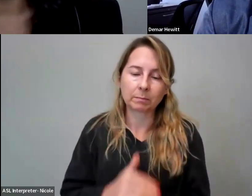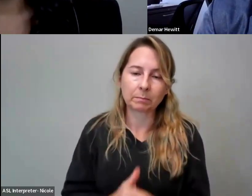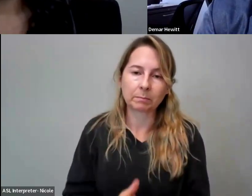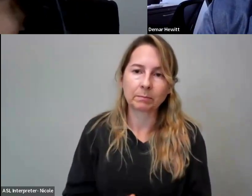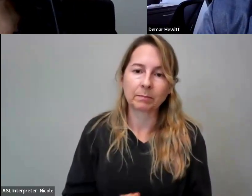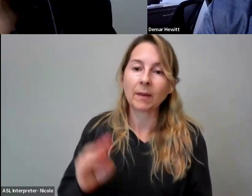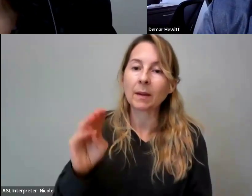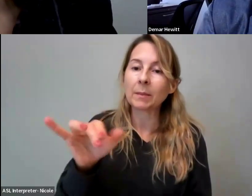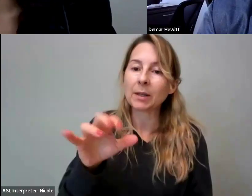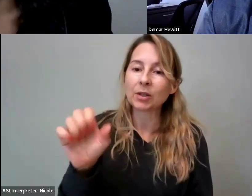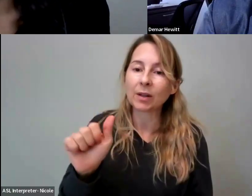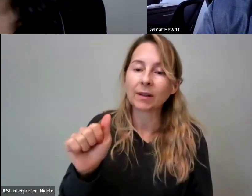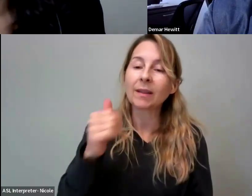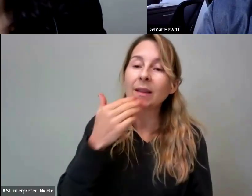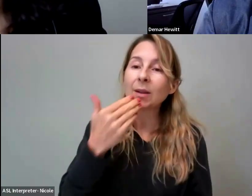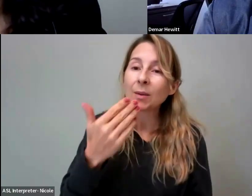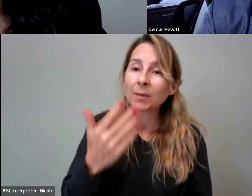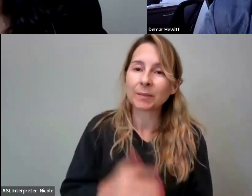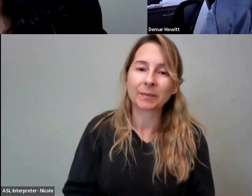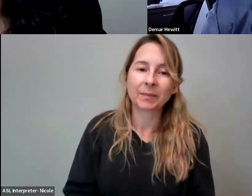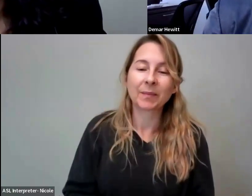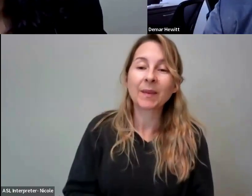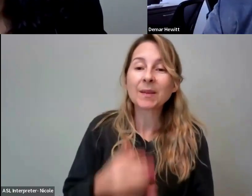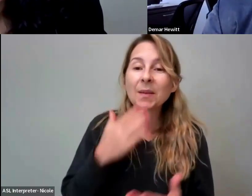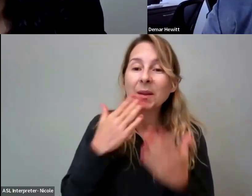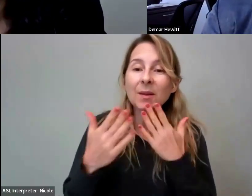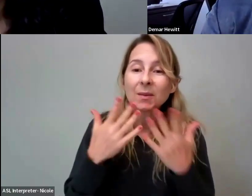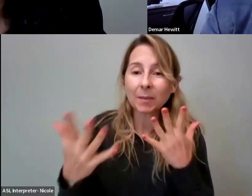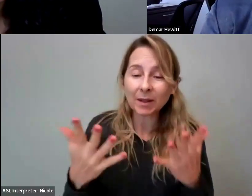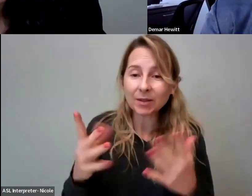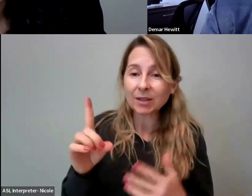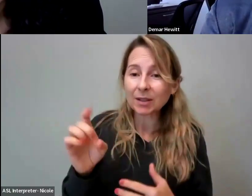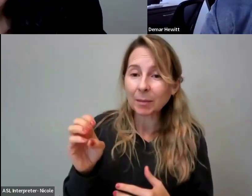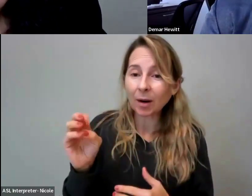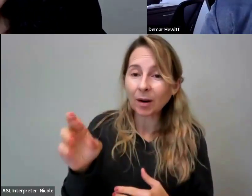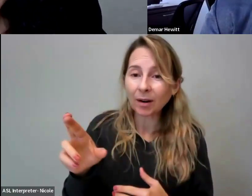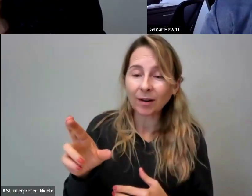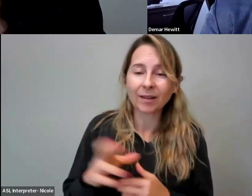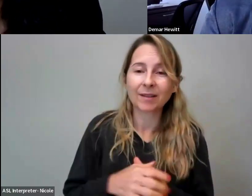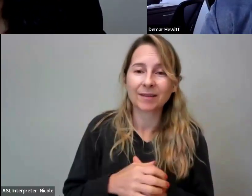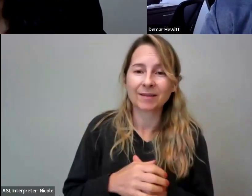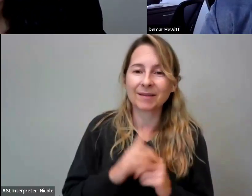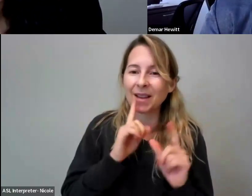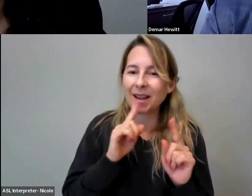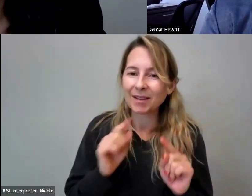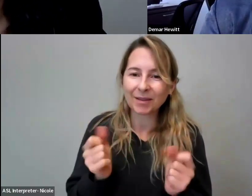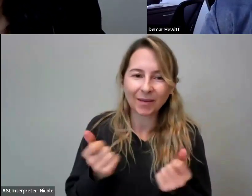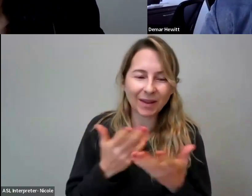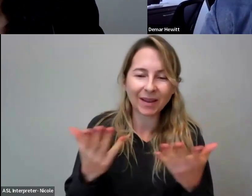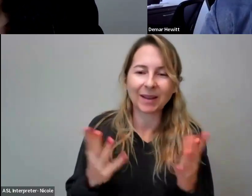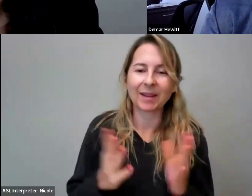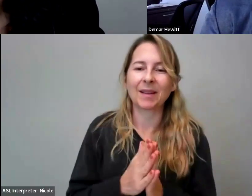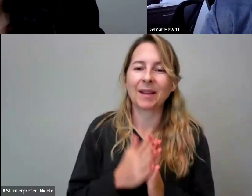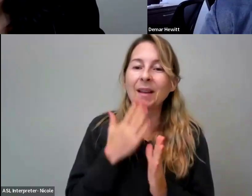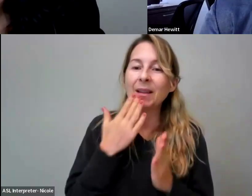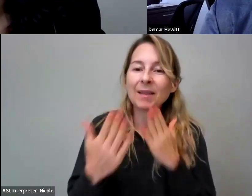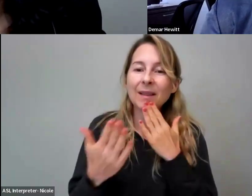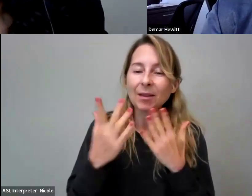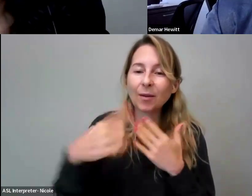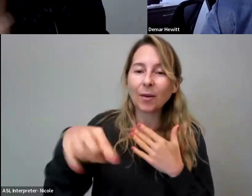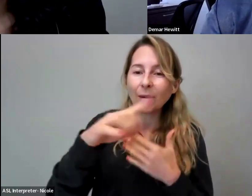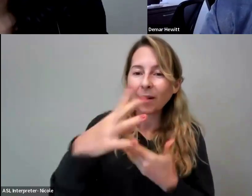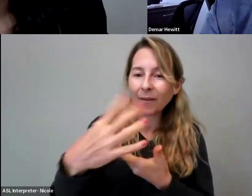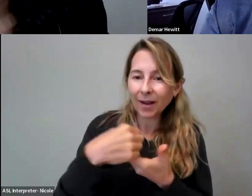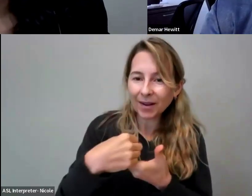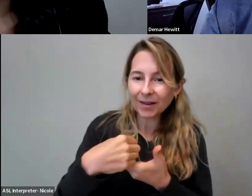Thank you. Well, thank you so much, Demar, for answering all the questions, and thank you for all our participants